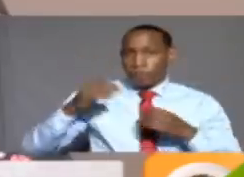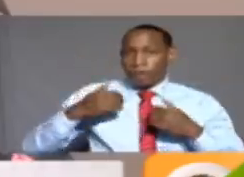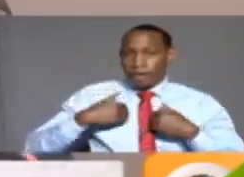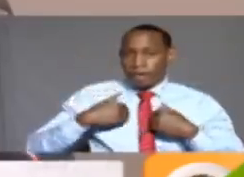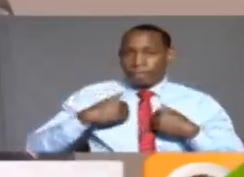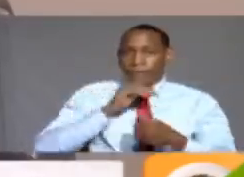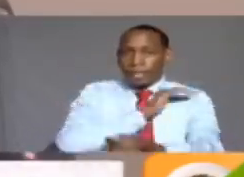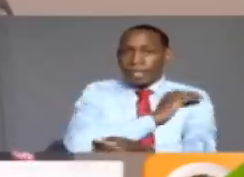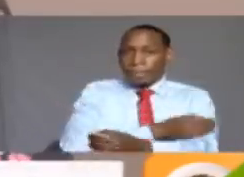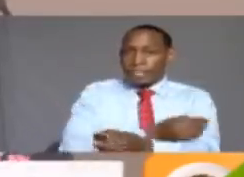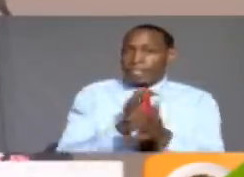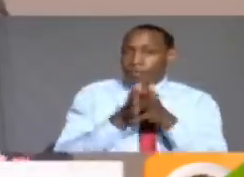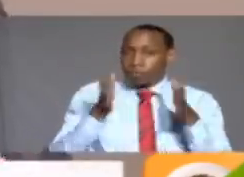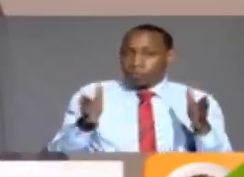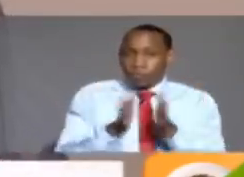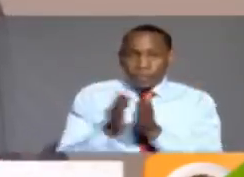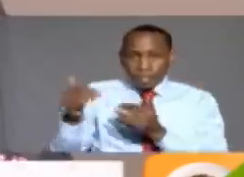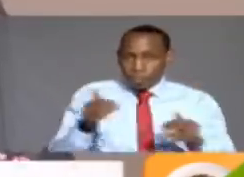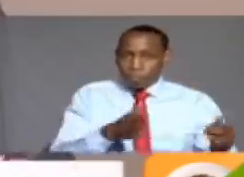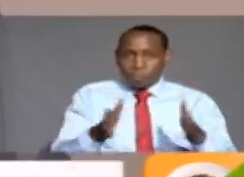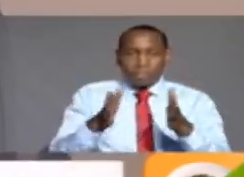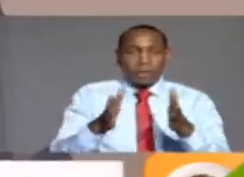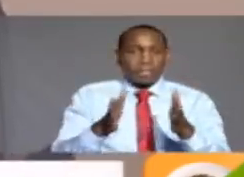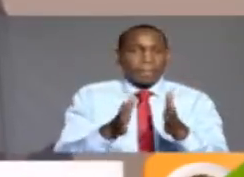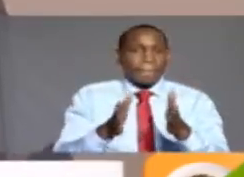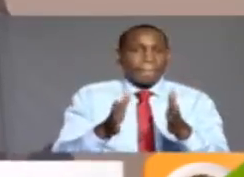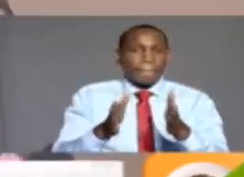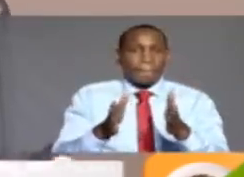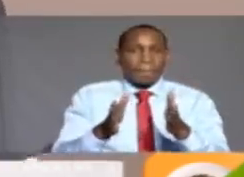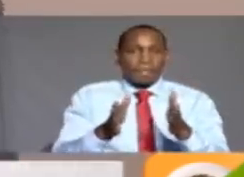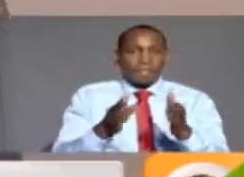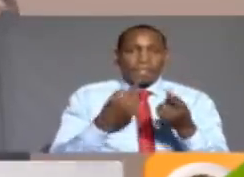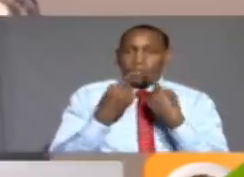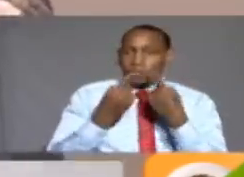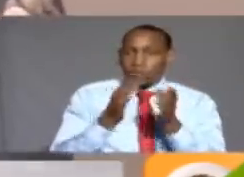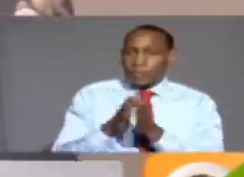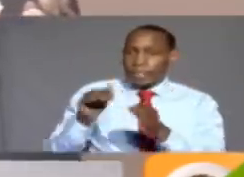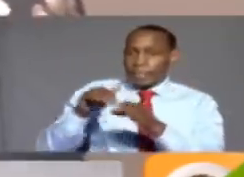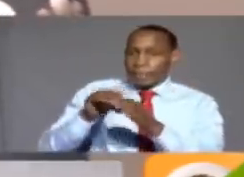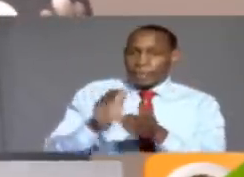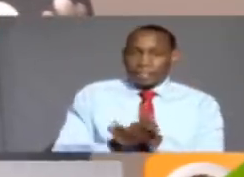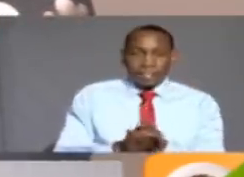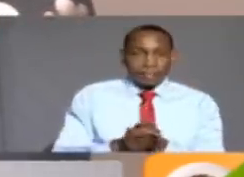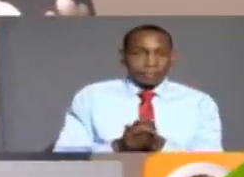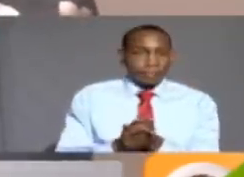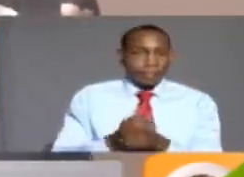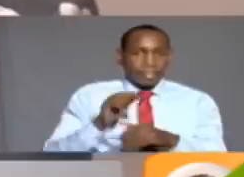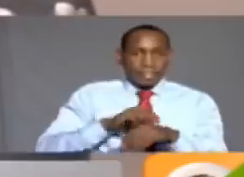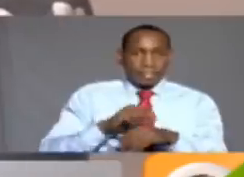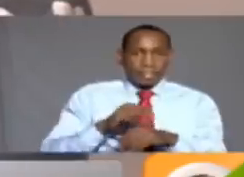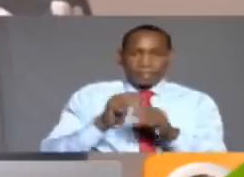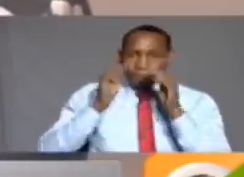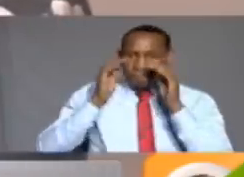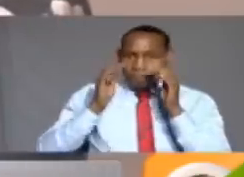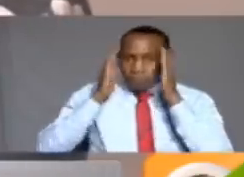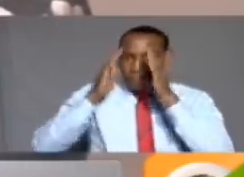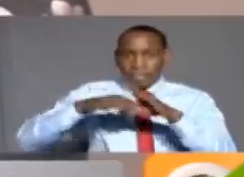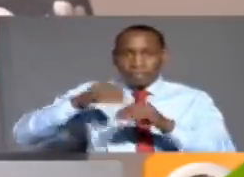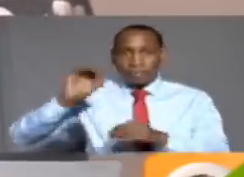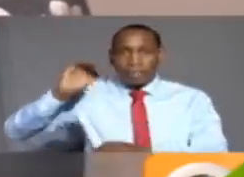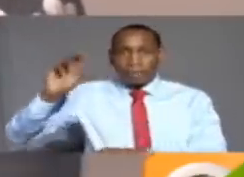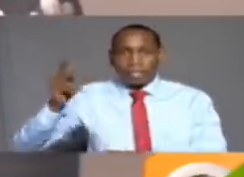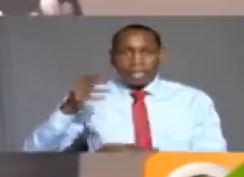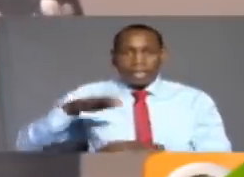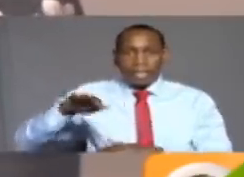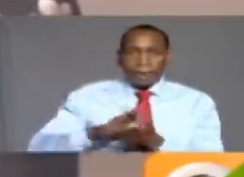capacity and there is, you know, opportunity to speak to the members. And you know, when you look at outside the Mount Kenya region, last